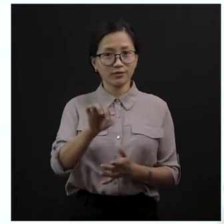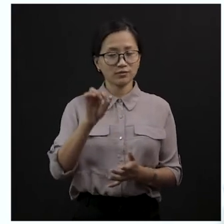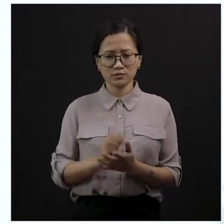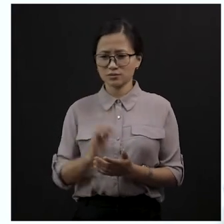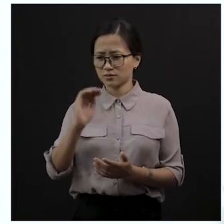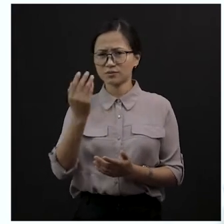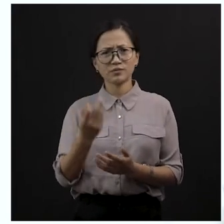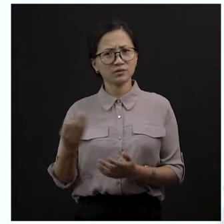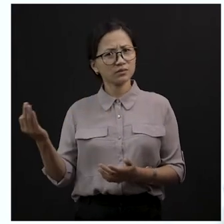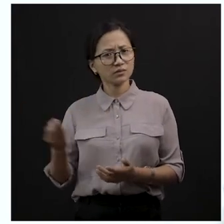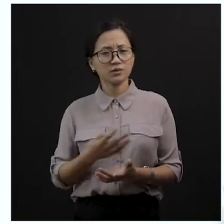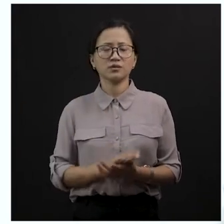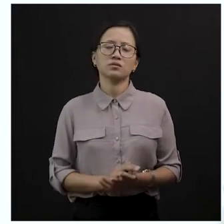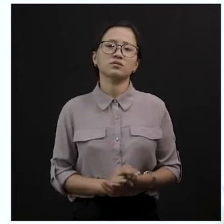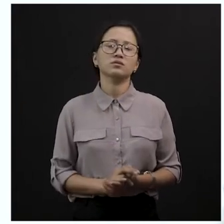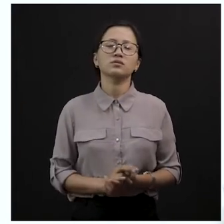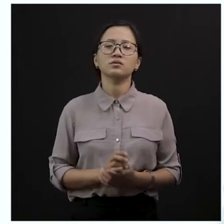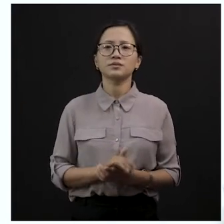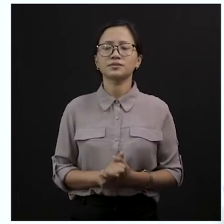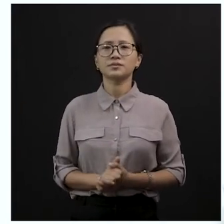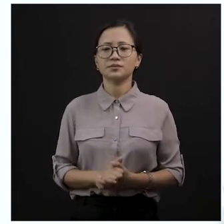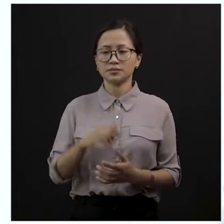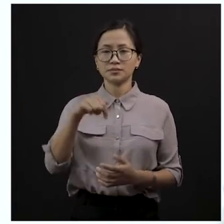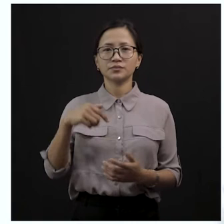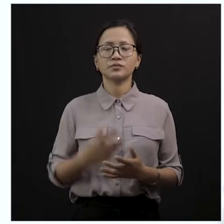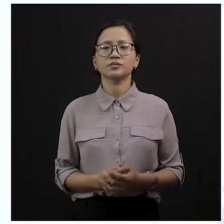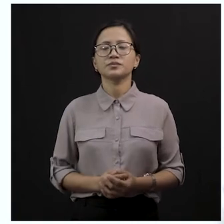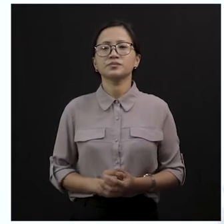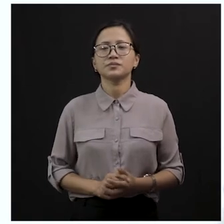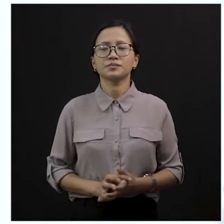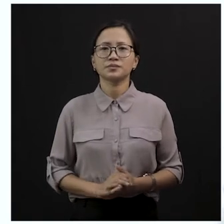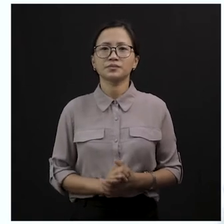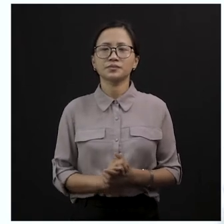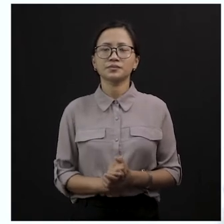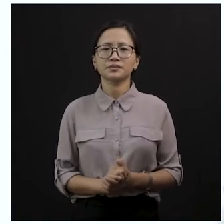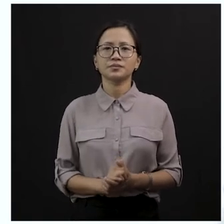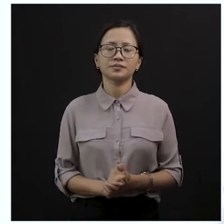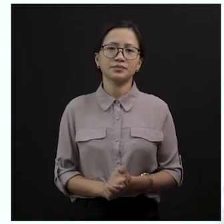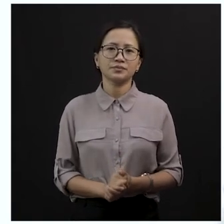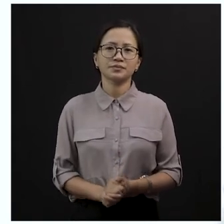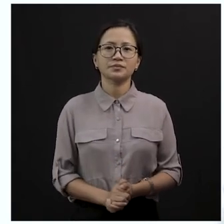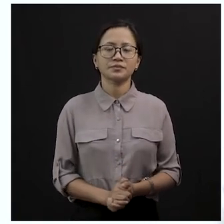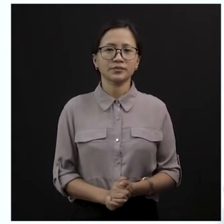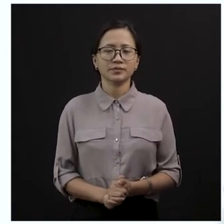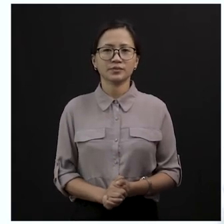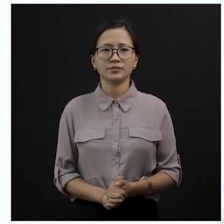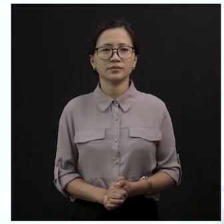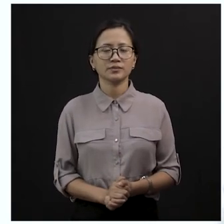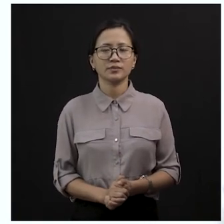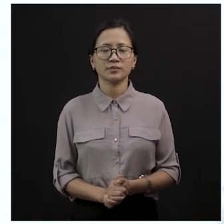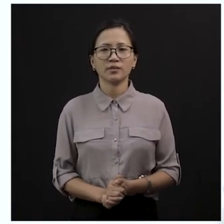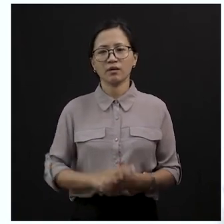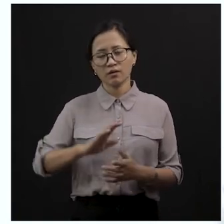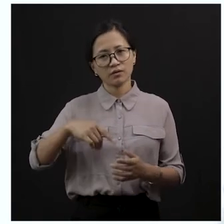new, that is known as discovery. So today's topic will be how men discovered to fly, okay? So